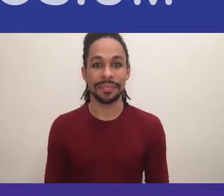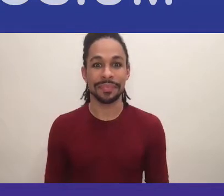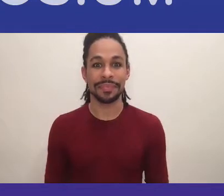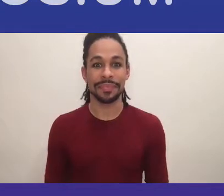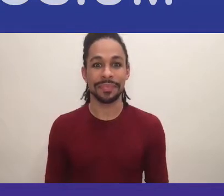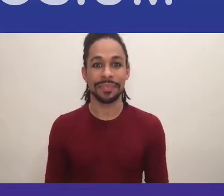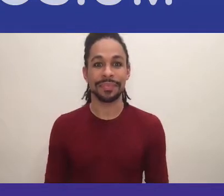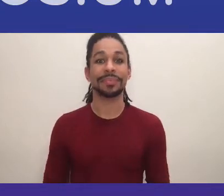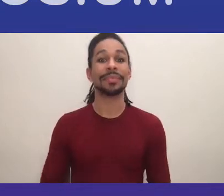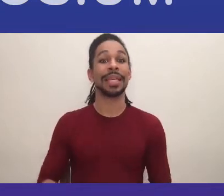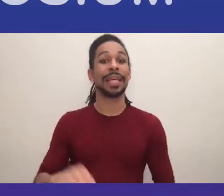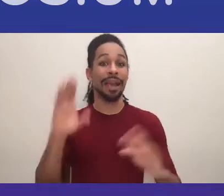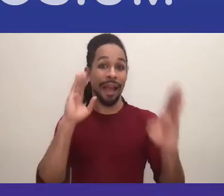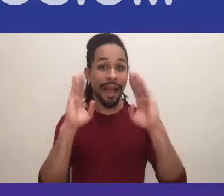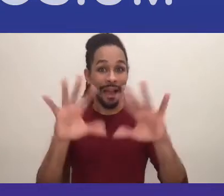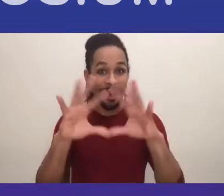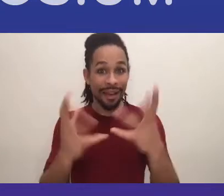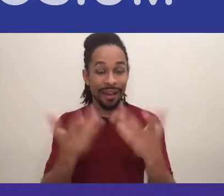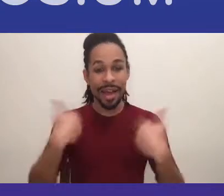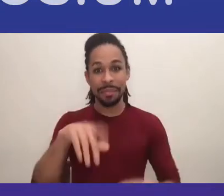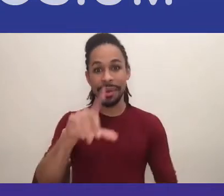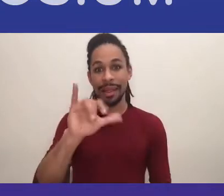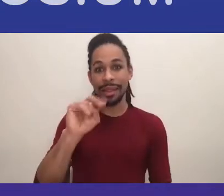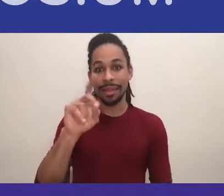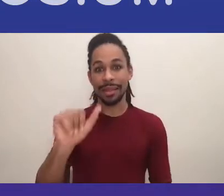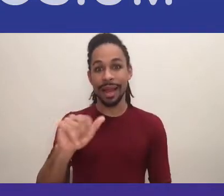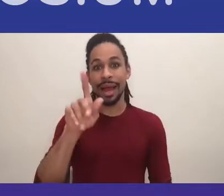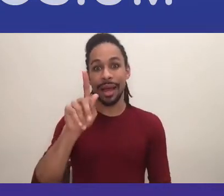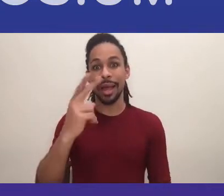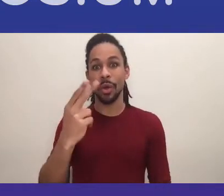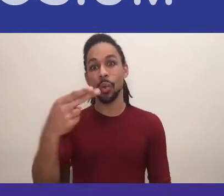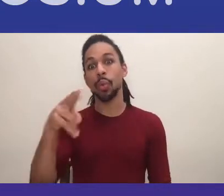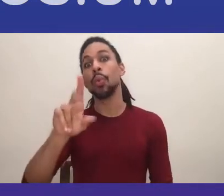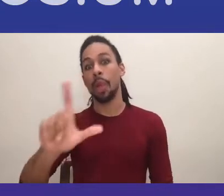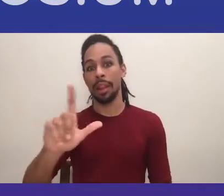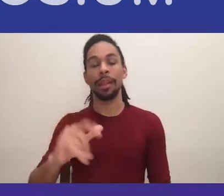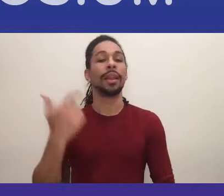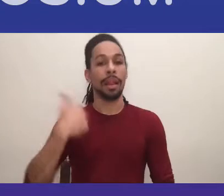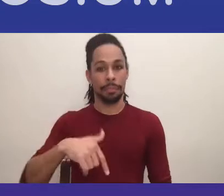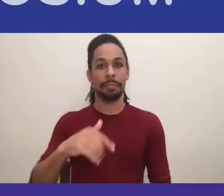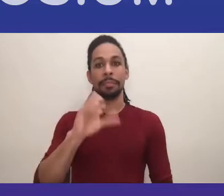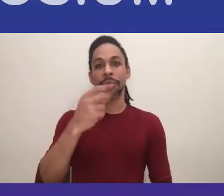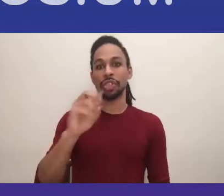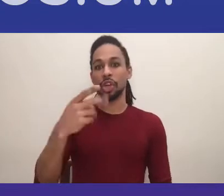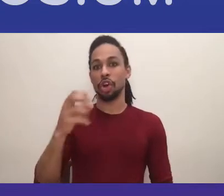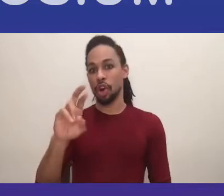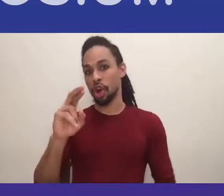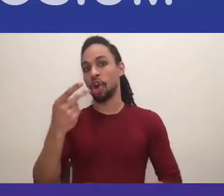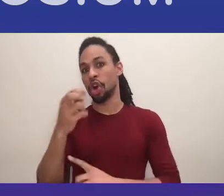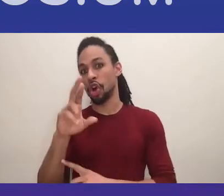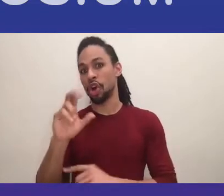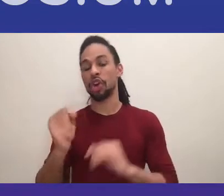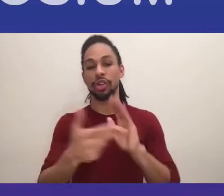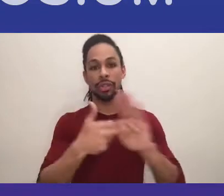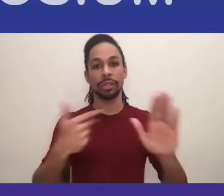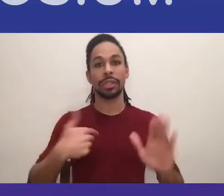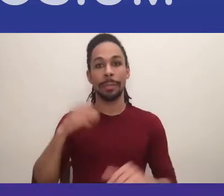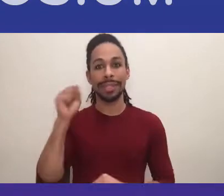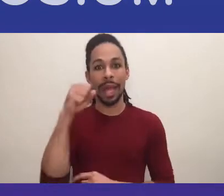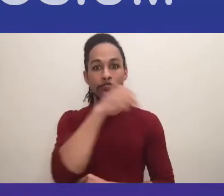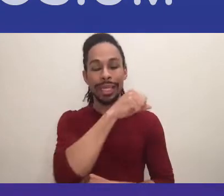Hi, everyone. My name is Linda Kuo. My pronoun is she, her, hers. I am Taiwanese